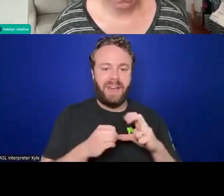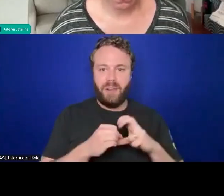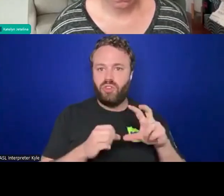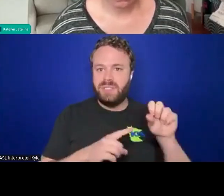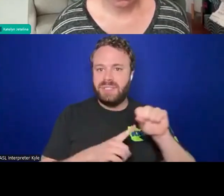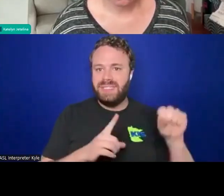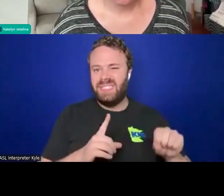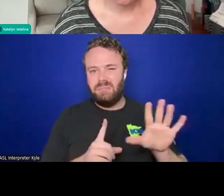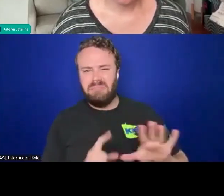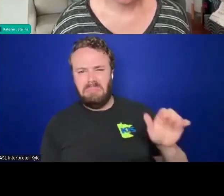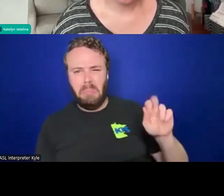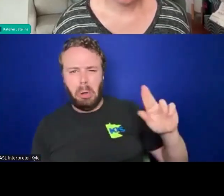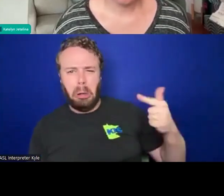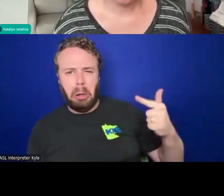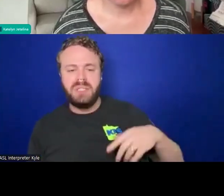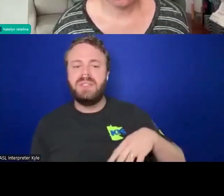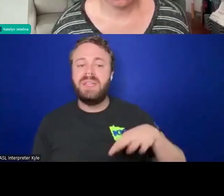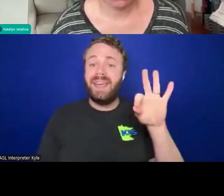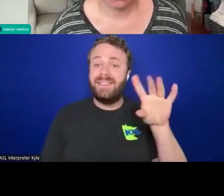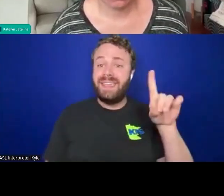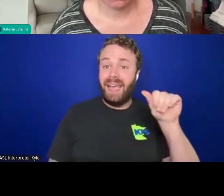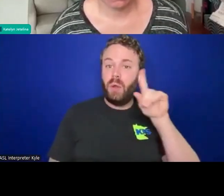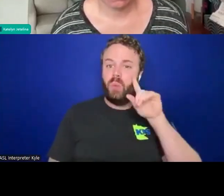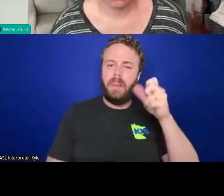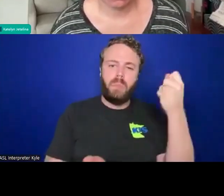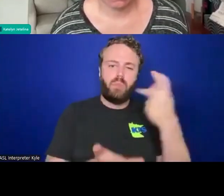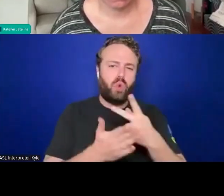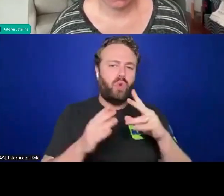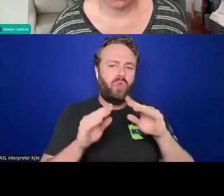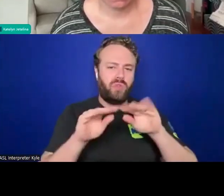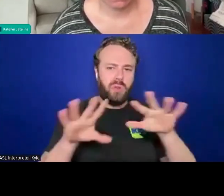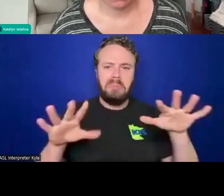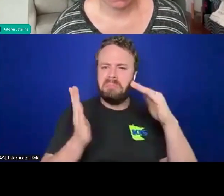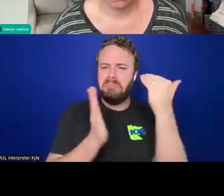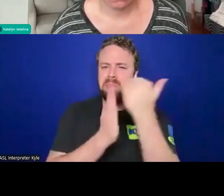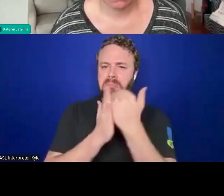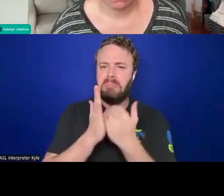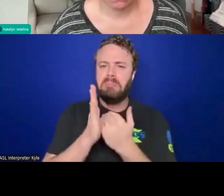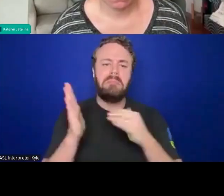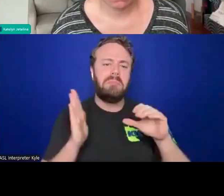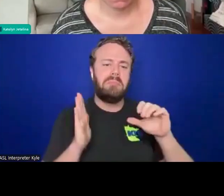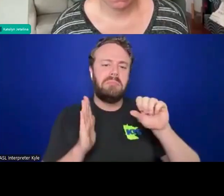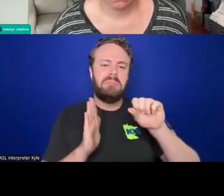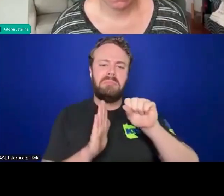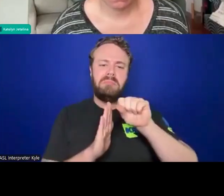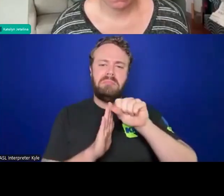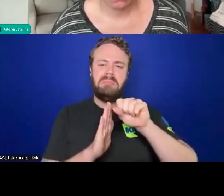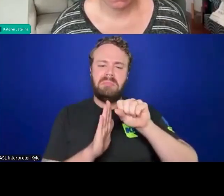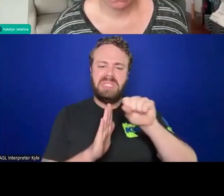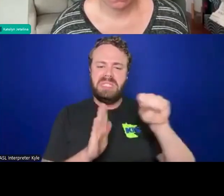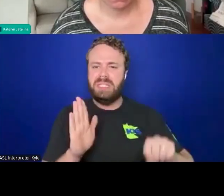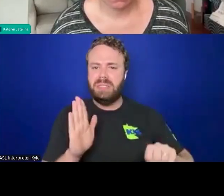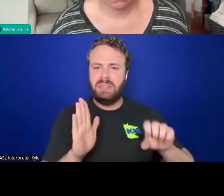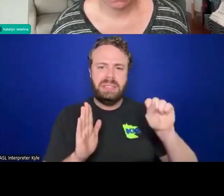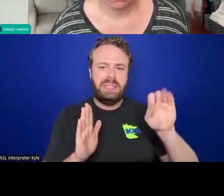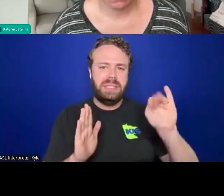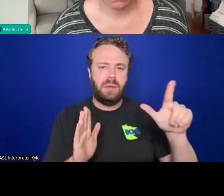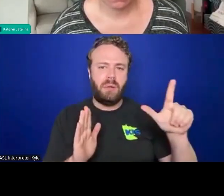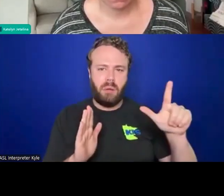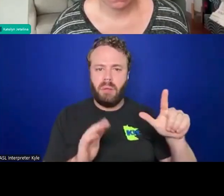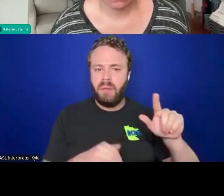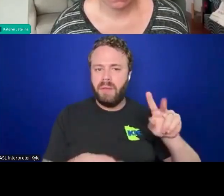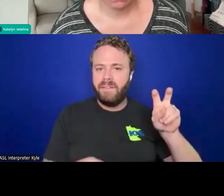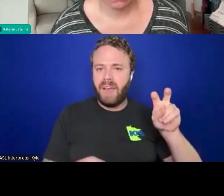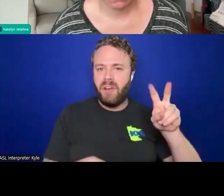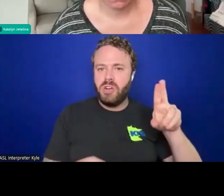FDA approves seasonal COVID-19 vaccines based on the agency's determination that a vaccine's